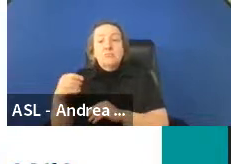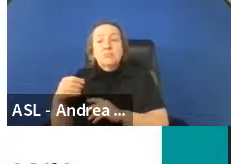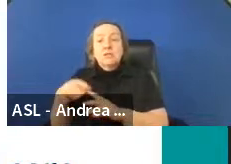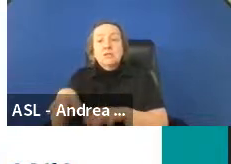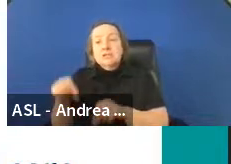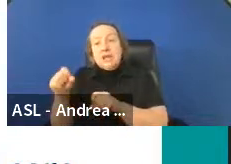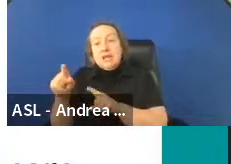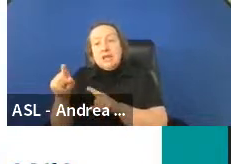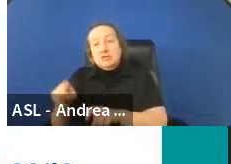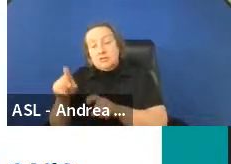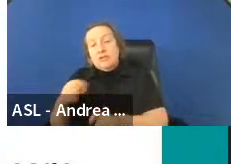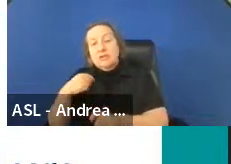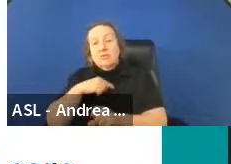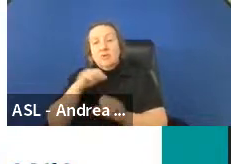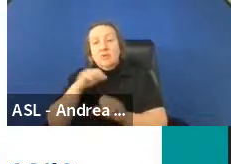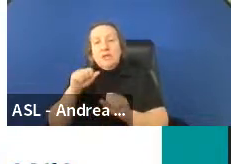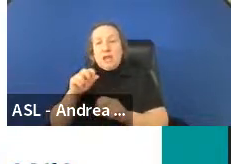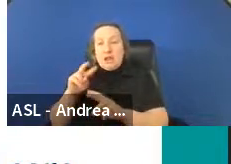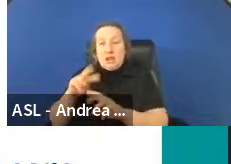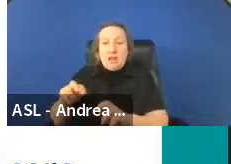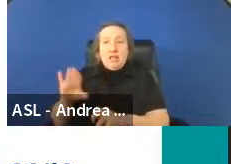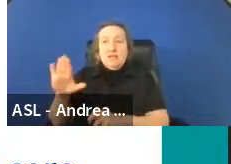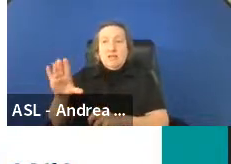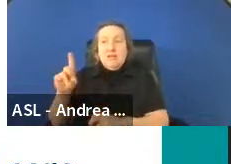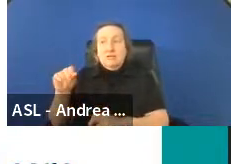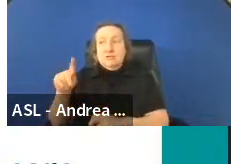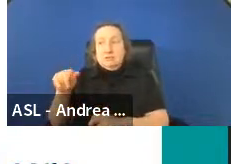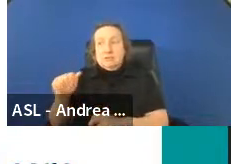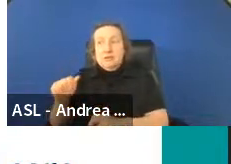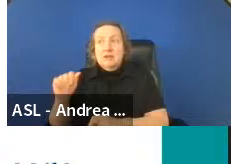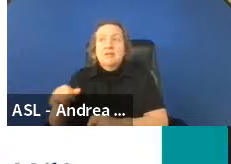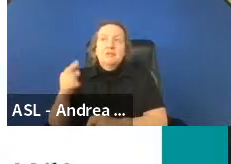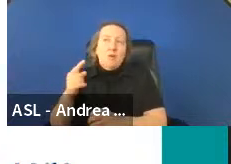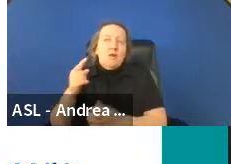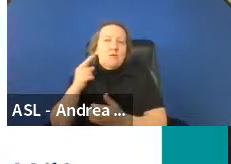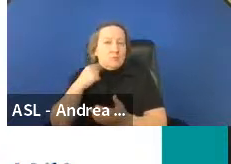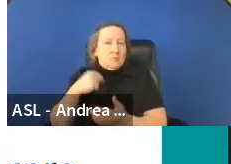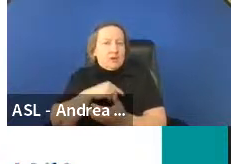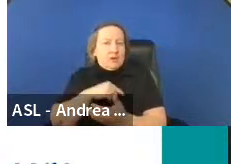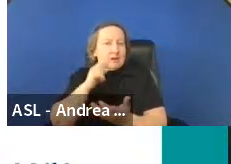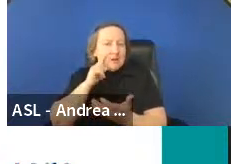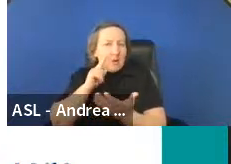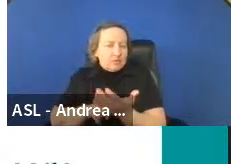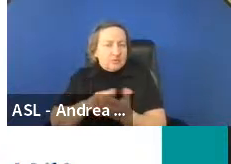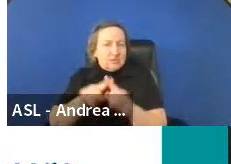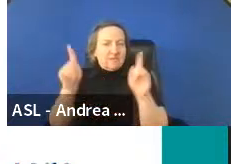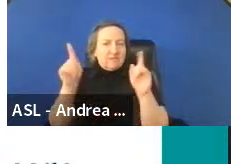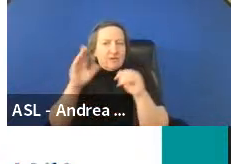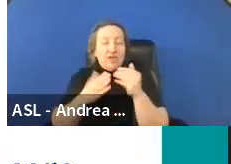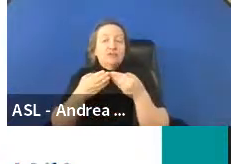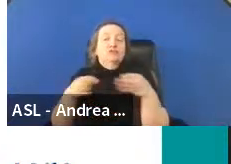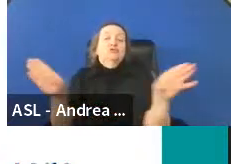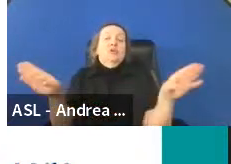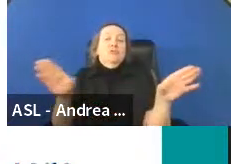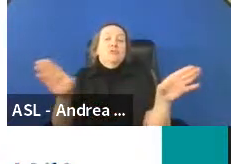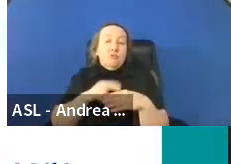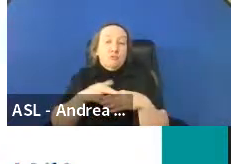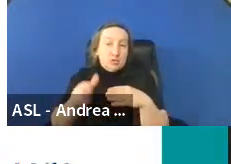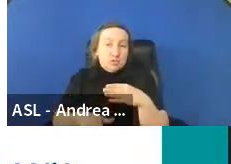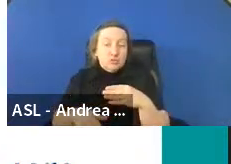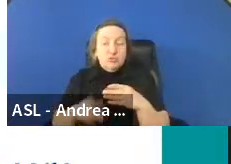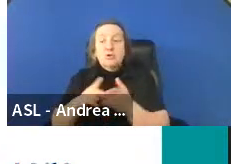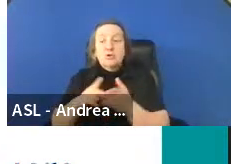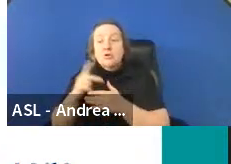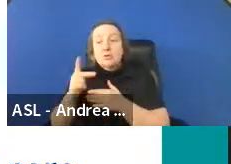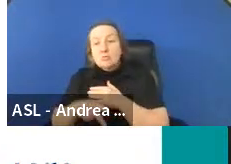survey so we could analyze their data. And this is one of the spaces where we saw a difference than the overall results, in that program